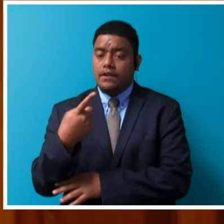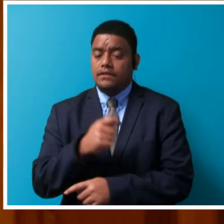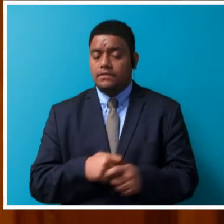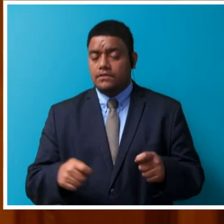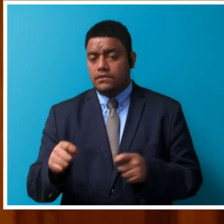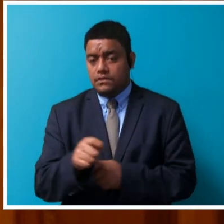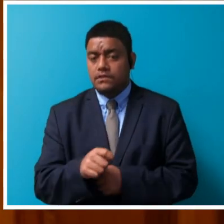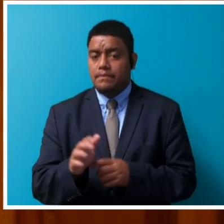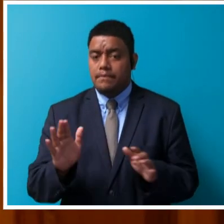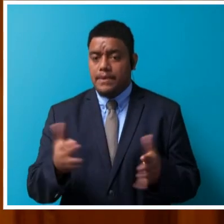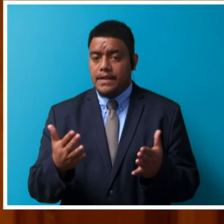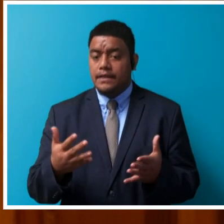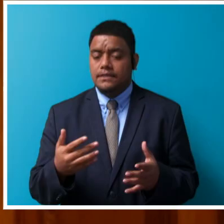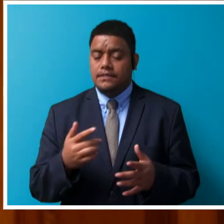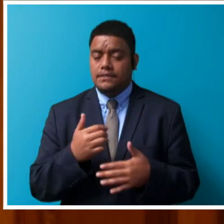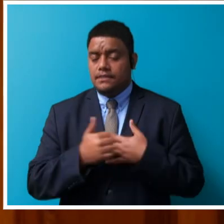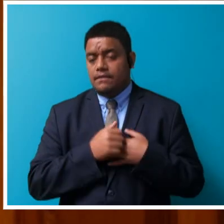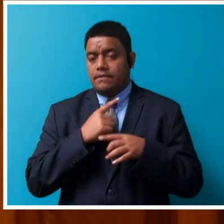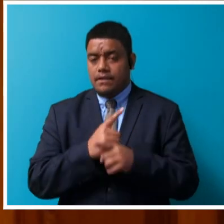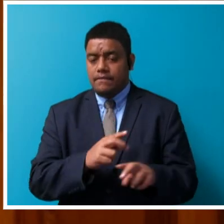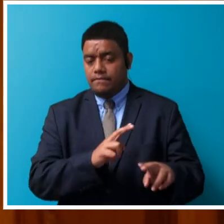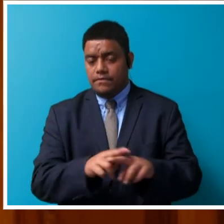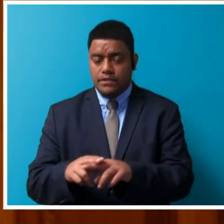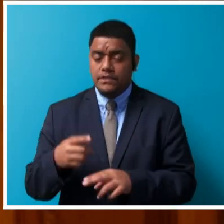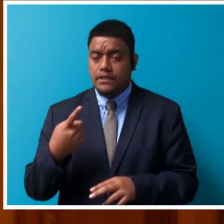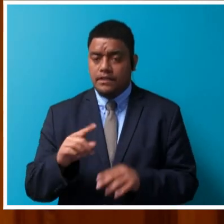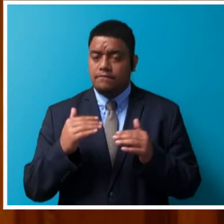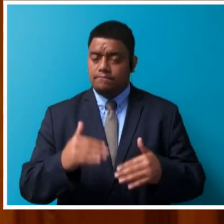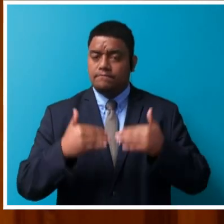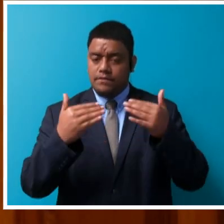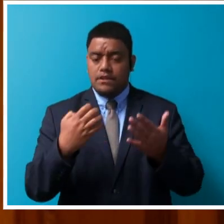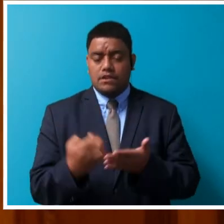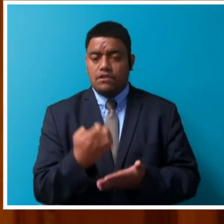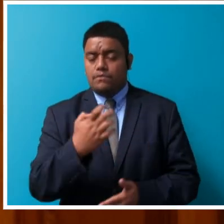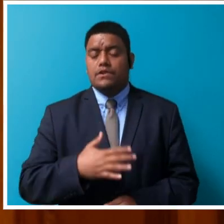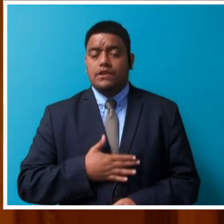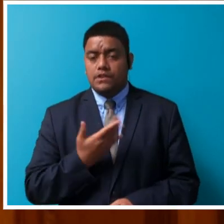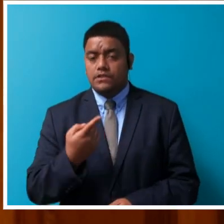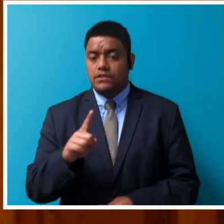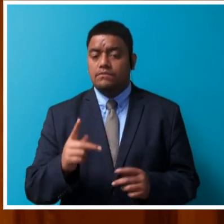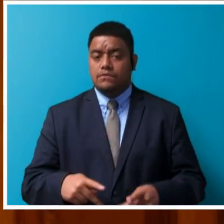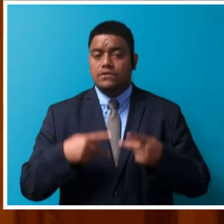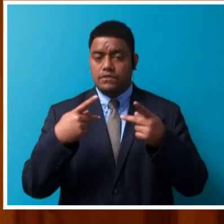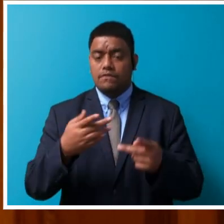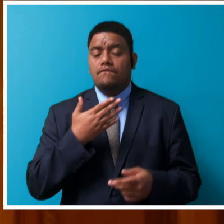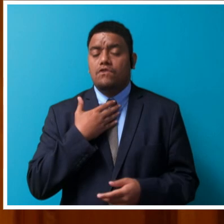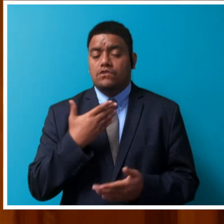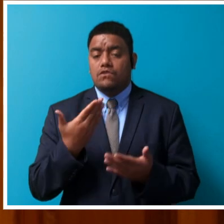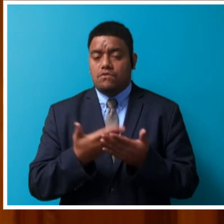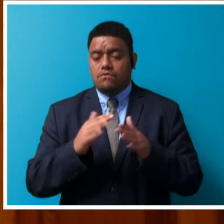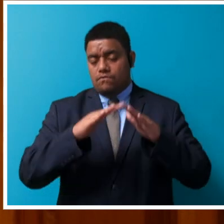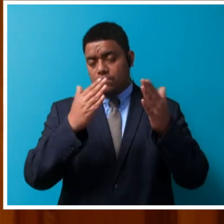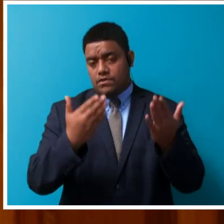Trade plays in safeguarding Fiji's sovereignty, advancing our economic interests, and projecting our voice on the global